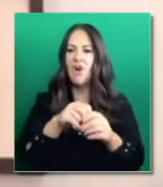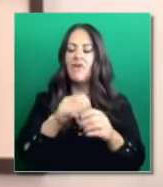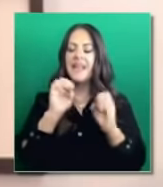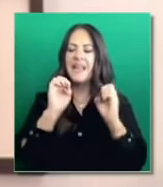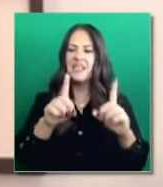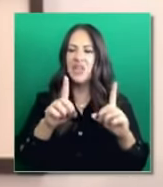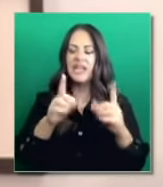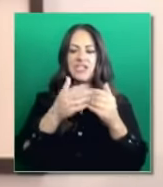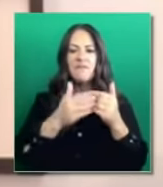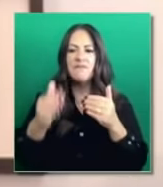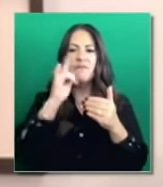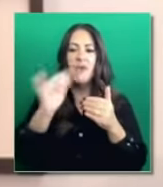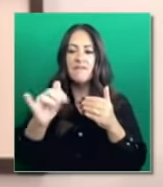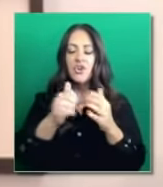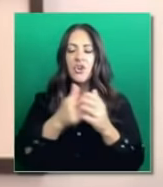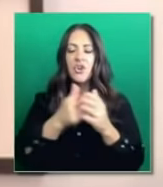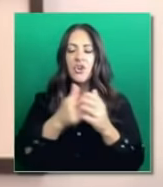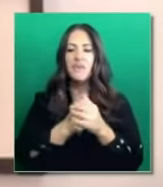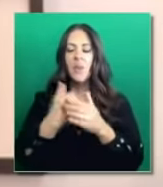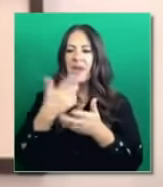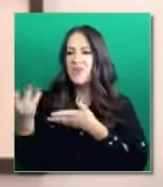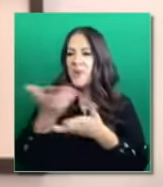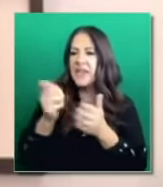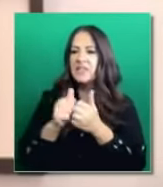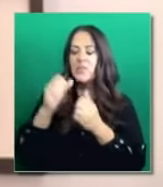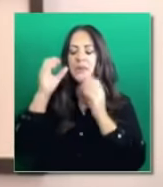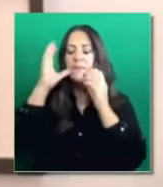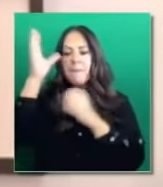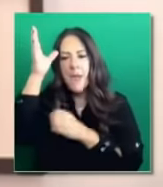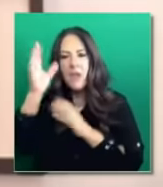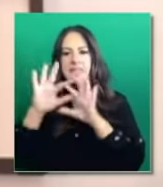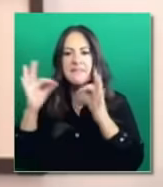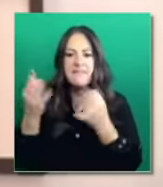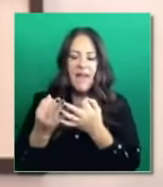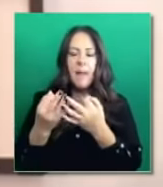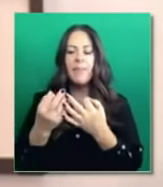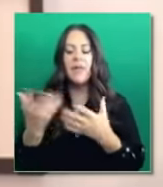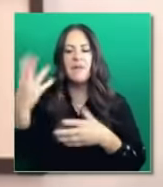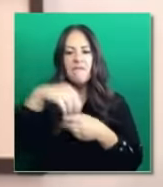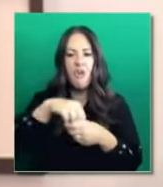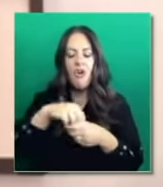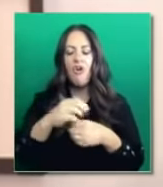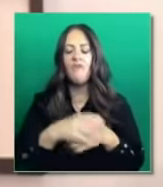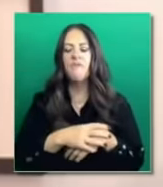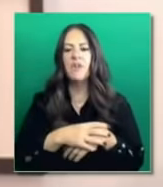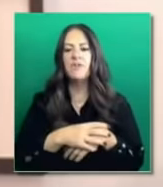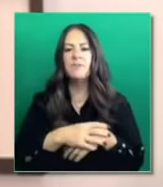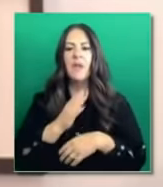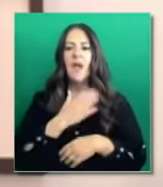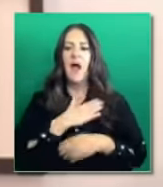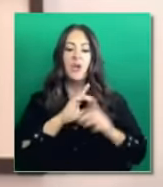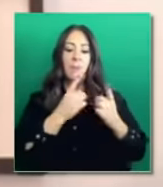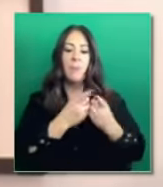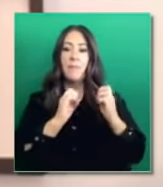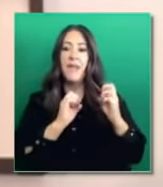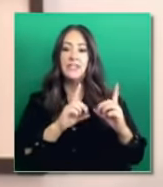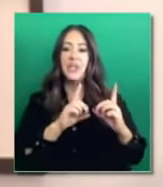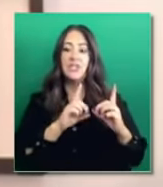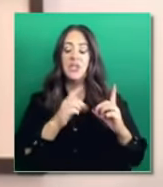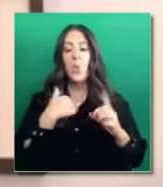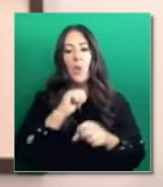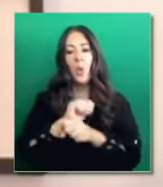find ways to accelerate the amount of time that our students have access to. The Department of Education, our team will be working closely with